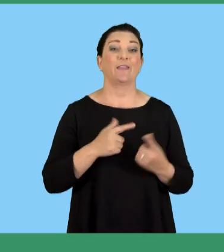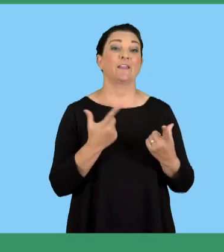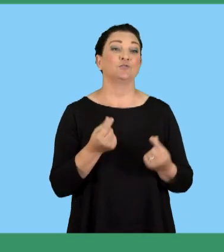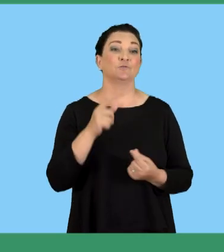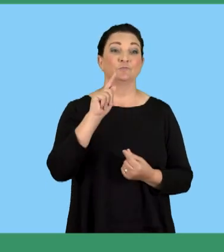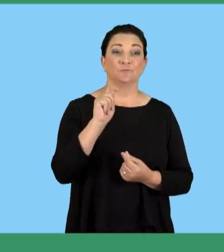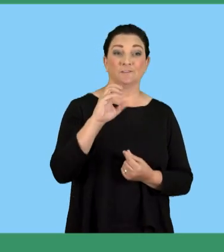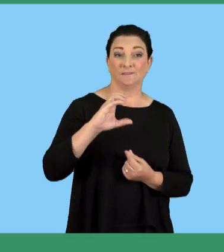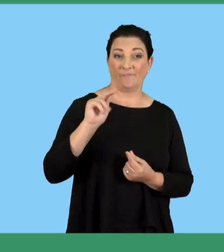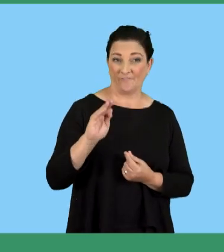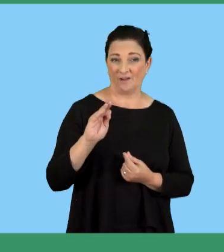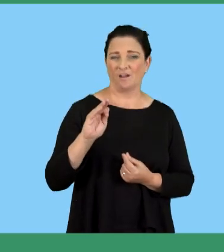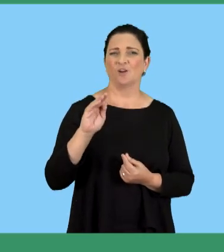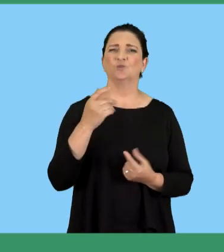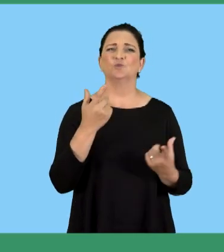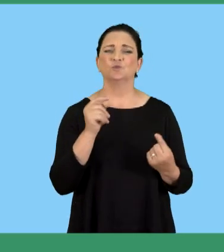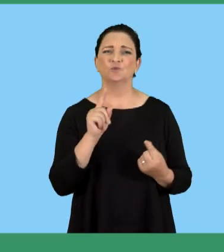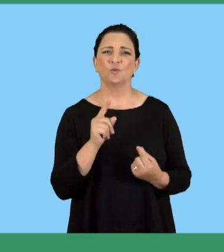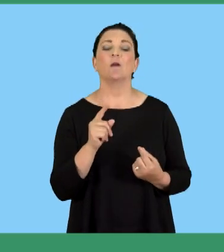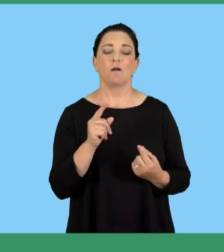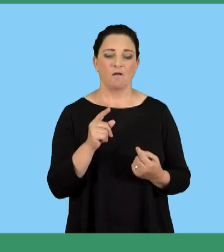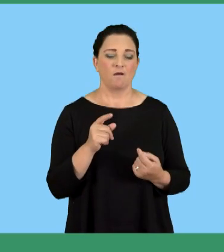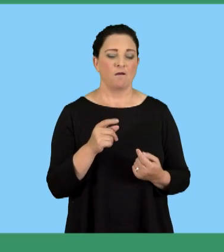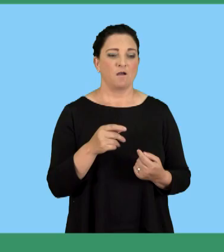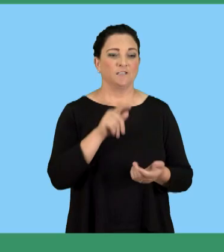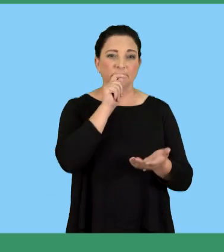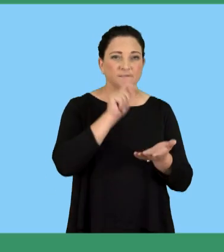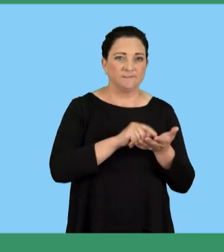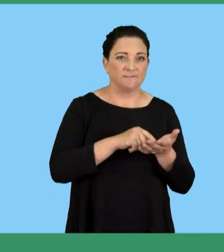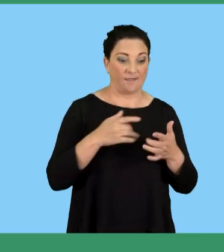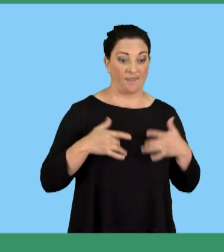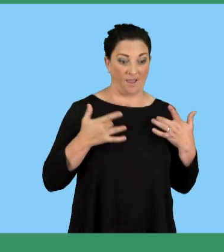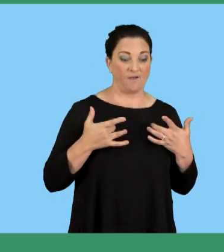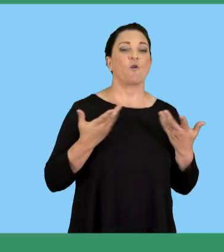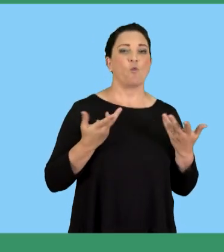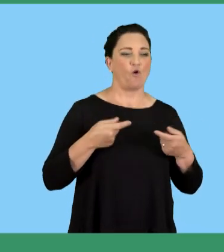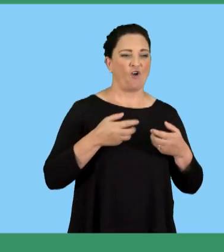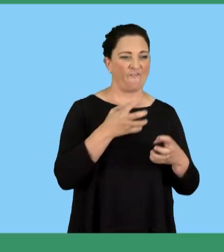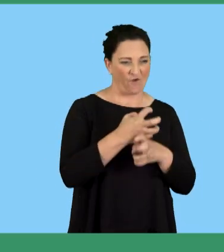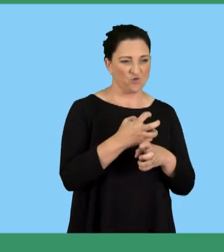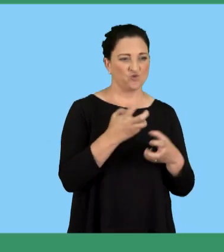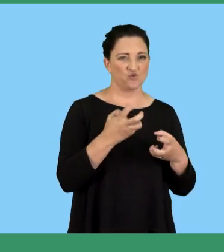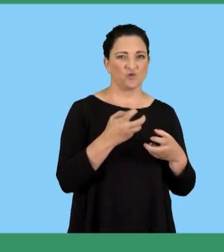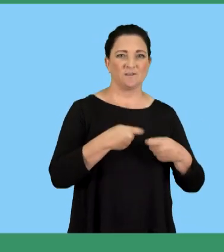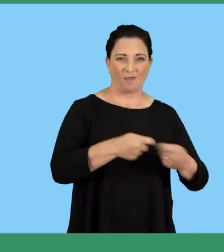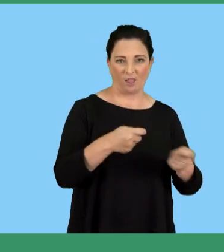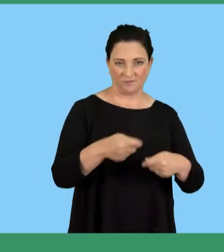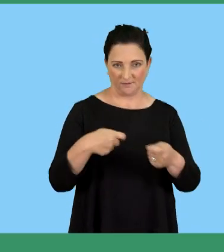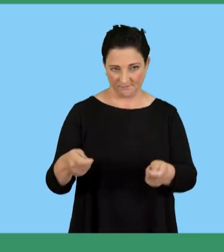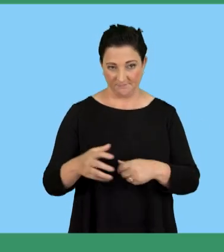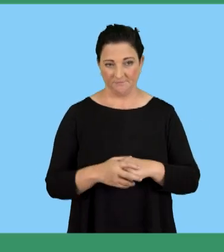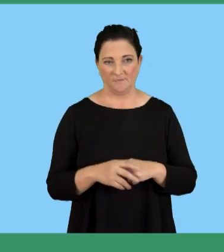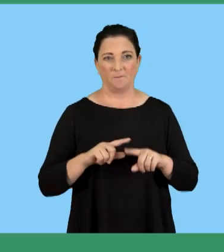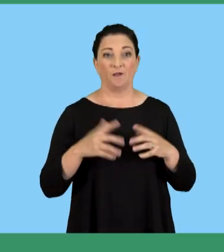Farm specializes in selling live and frozen chickens in the local townships. Some employees